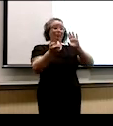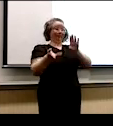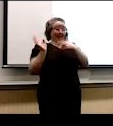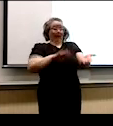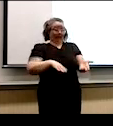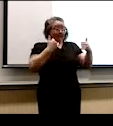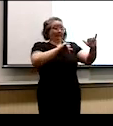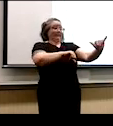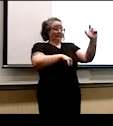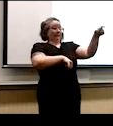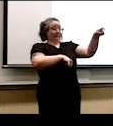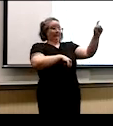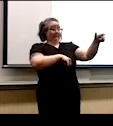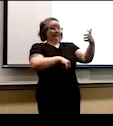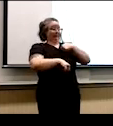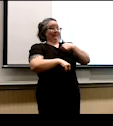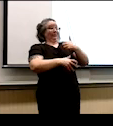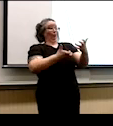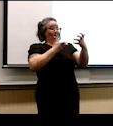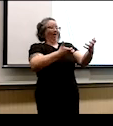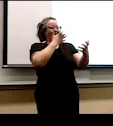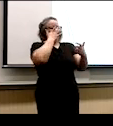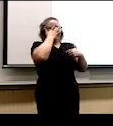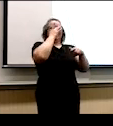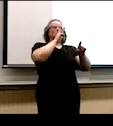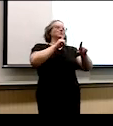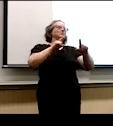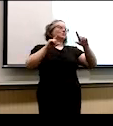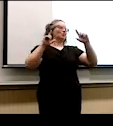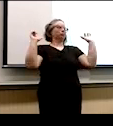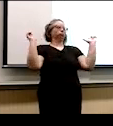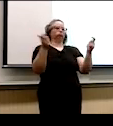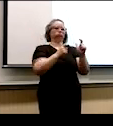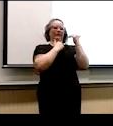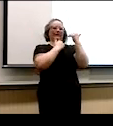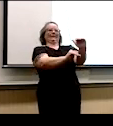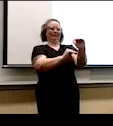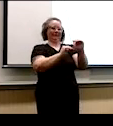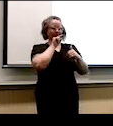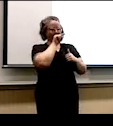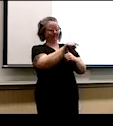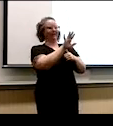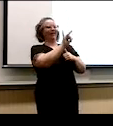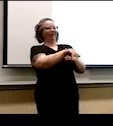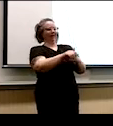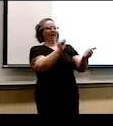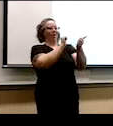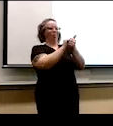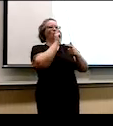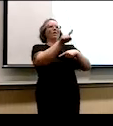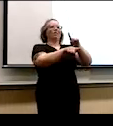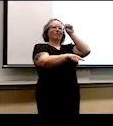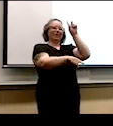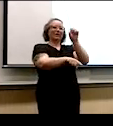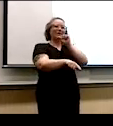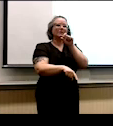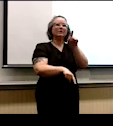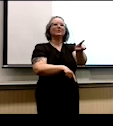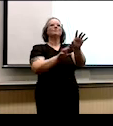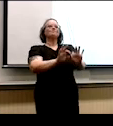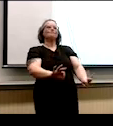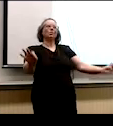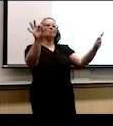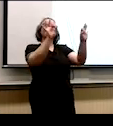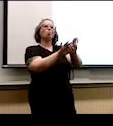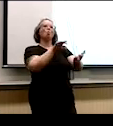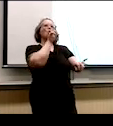over 65. And I treat them the same way. What's your family history? Who has dementia and that? Do you have